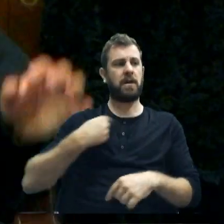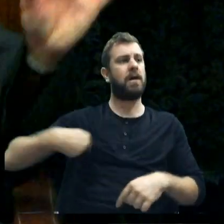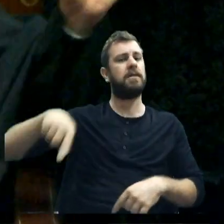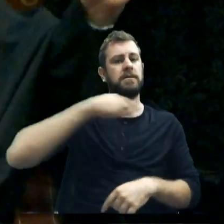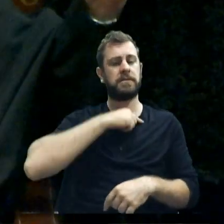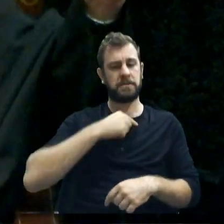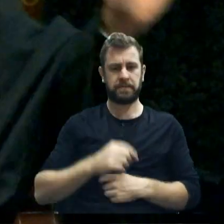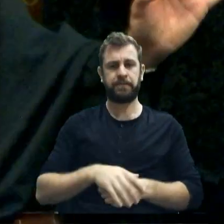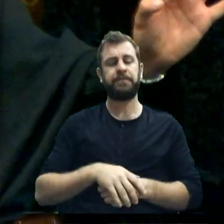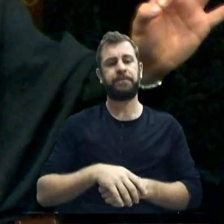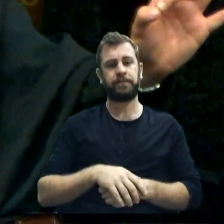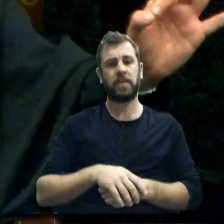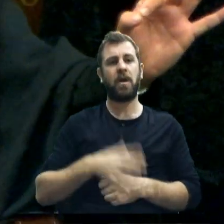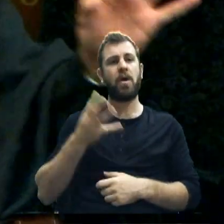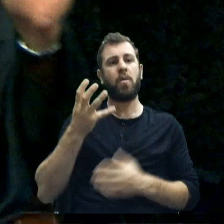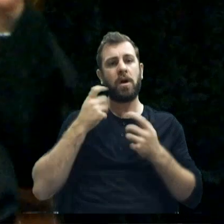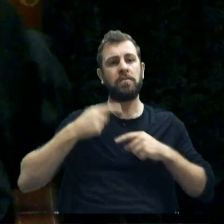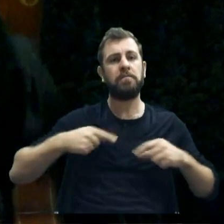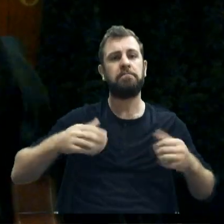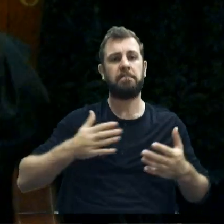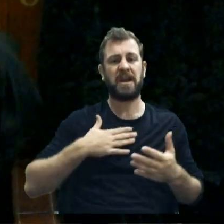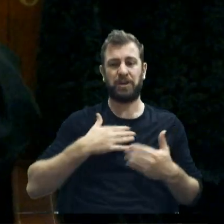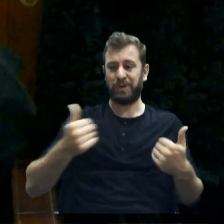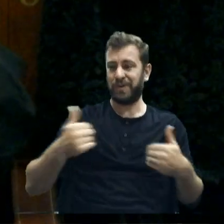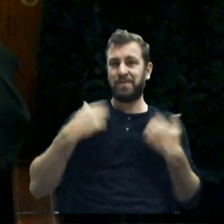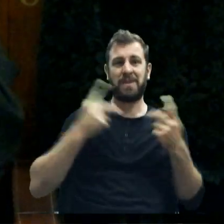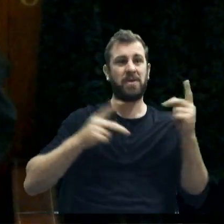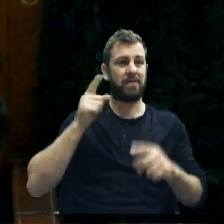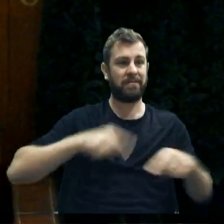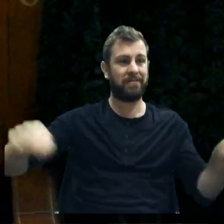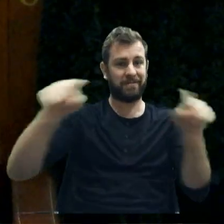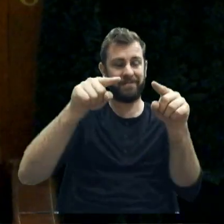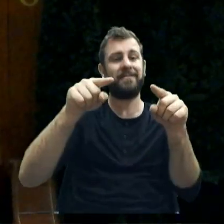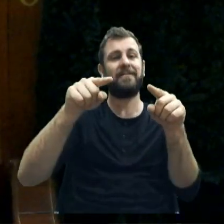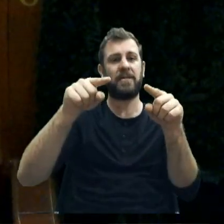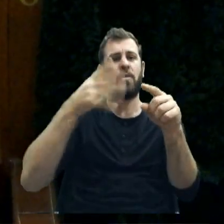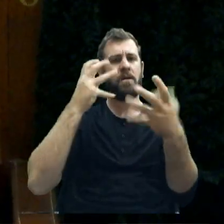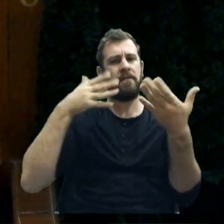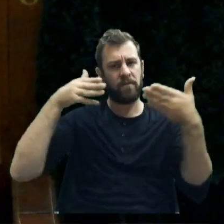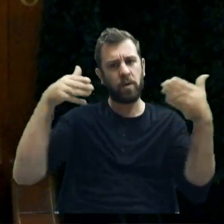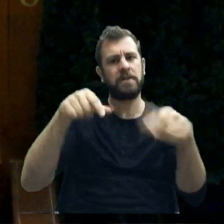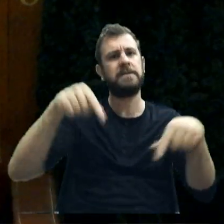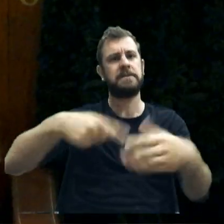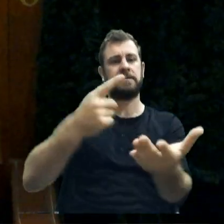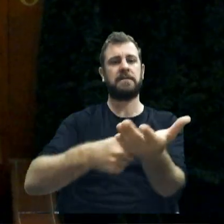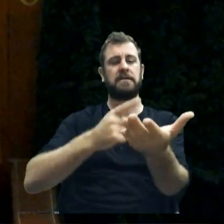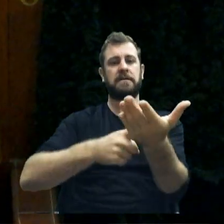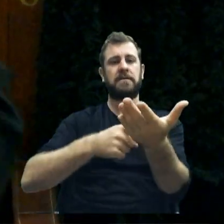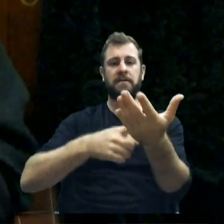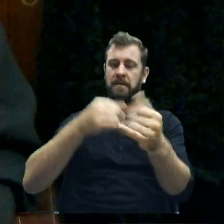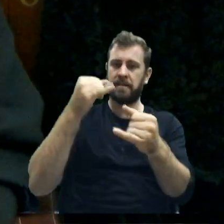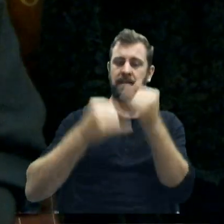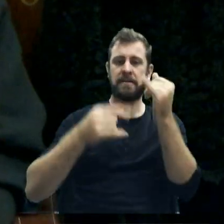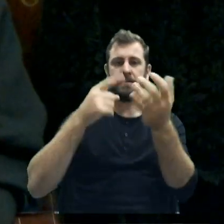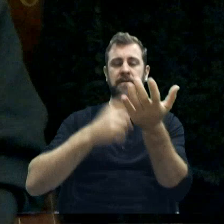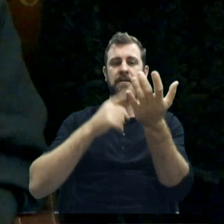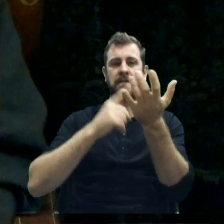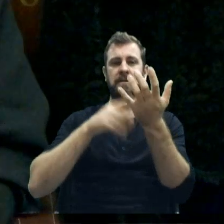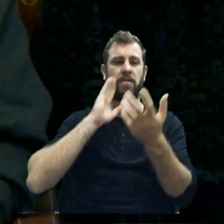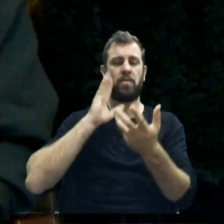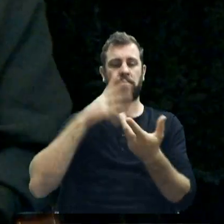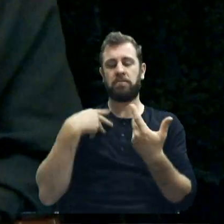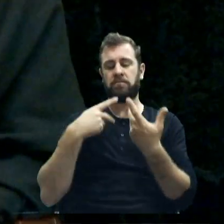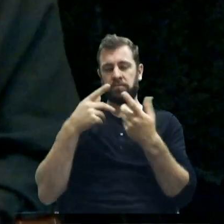And I really want my youth in this audience to really focus on this discussion. This is the last discussion, we move towards Masaib after that.